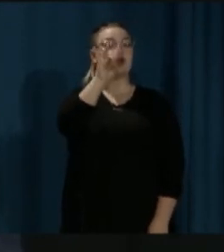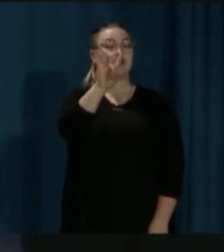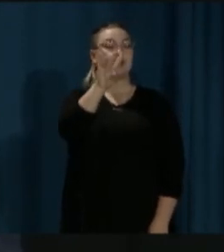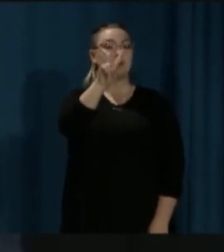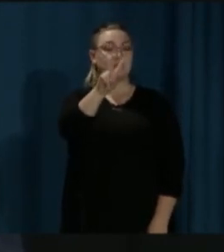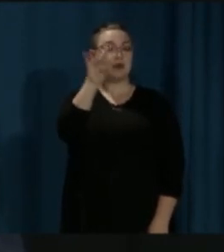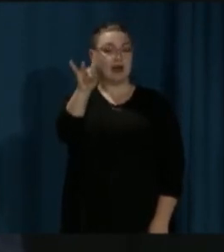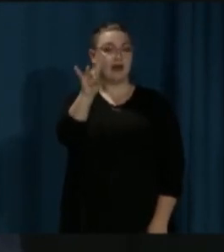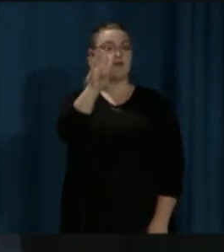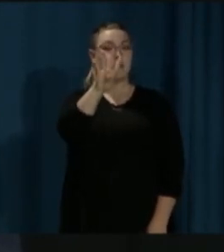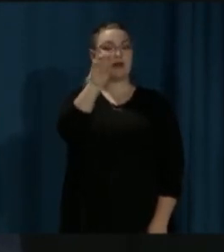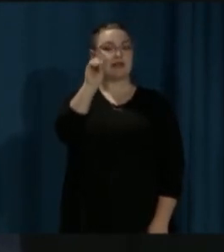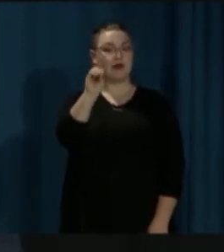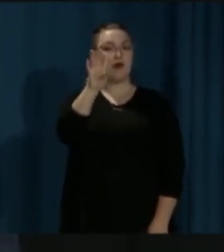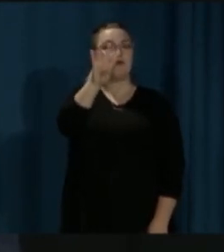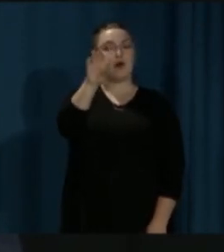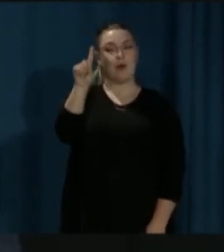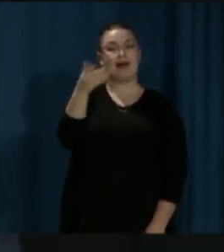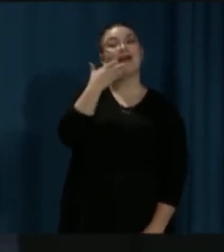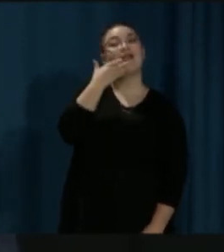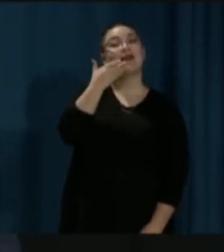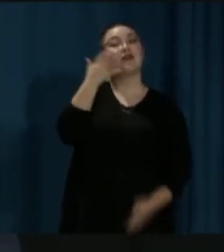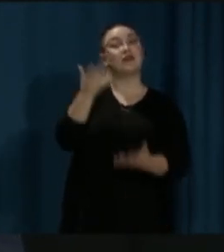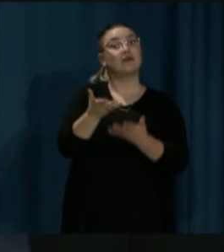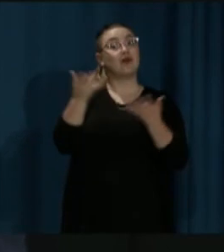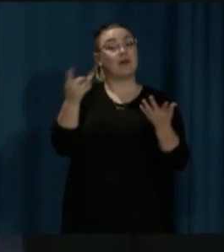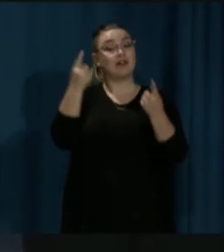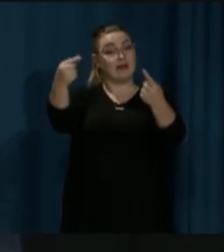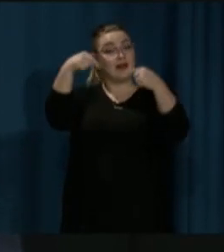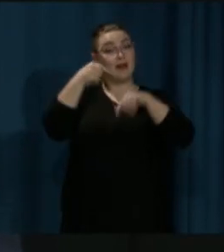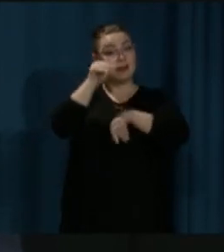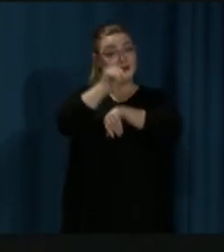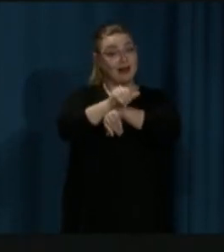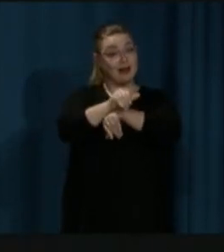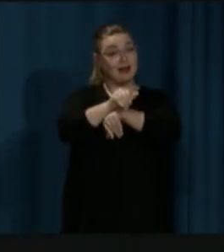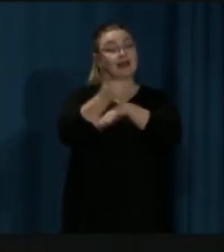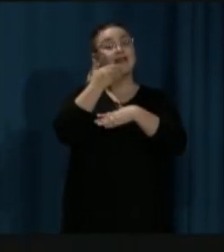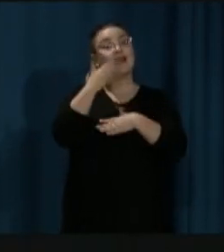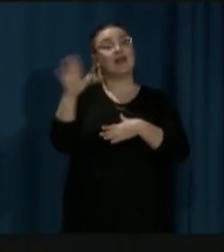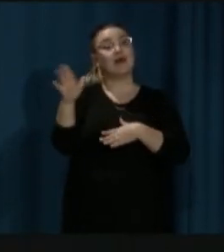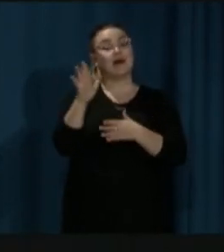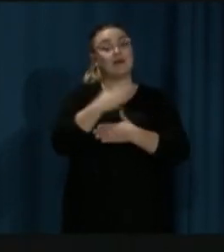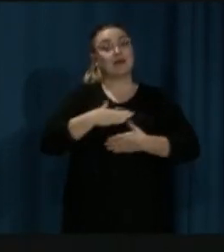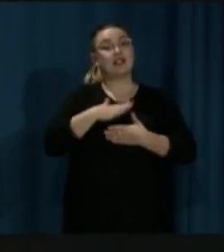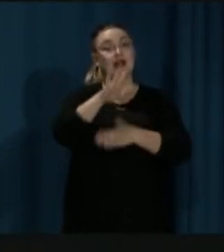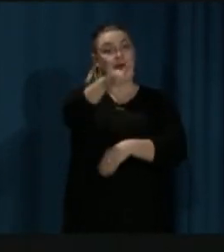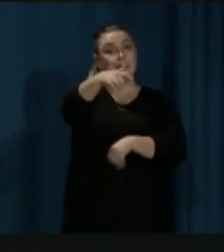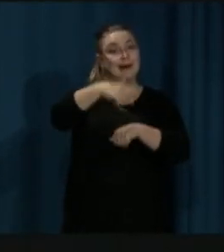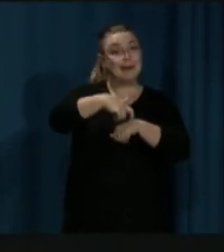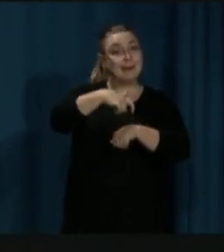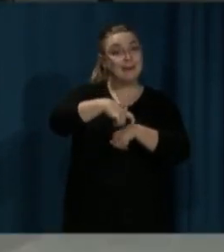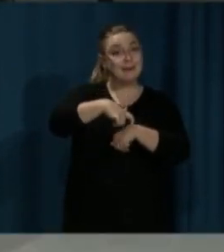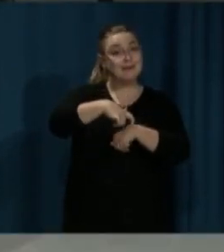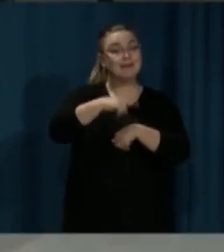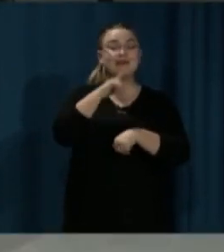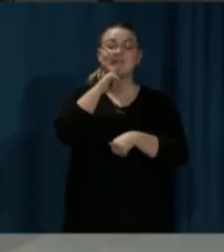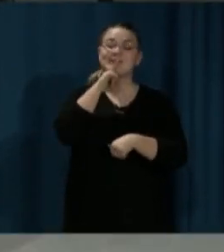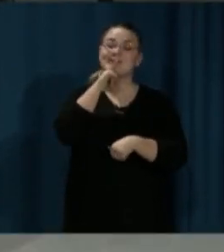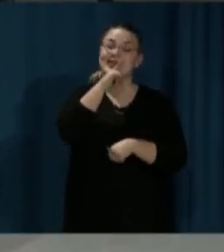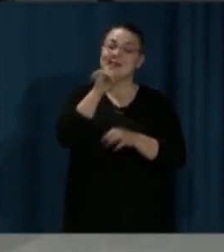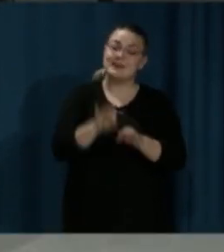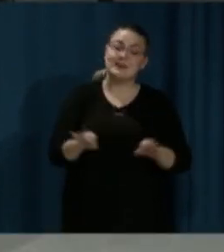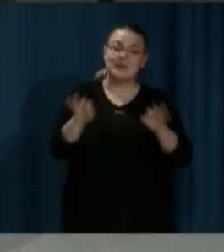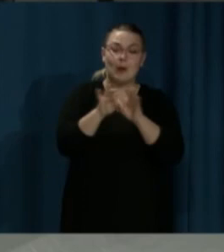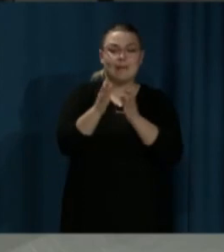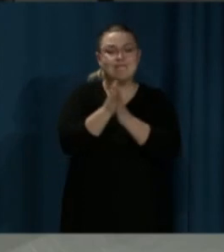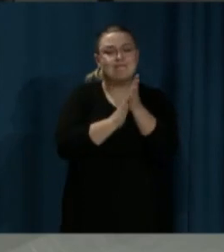937-228-4041. I want to thank you for being with us tonight. Thank you, Nancy. Thank you. I appreciate your time. And be active